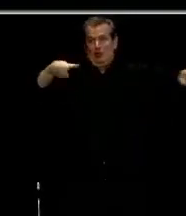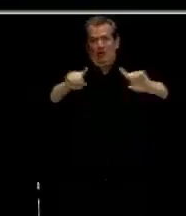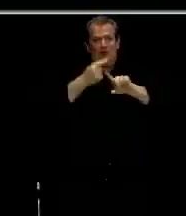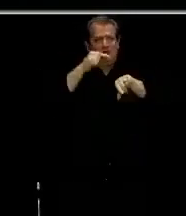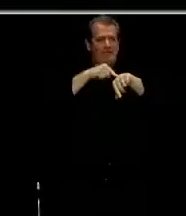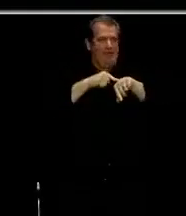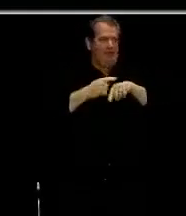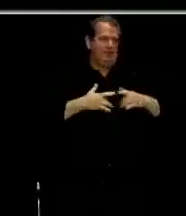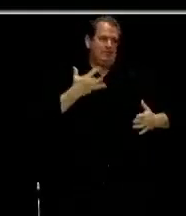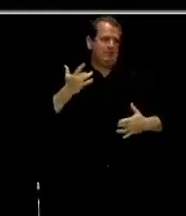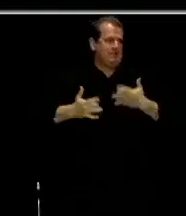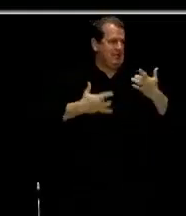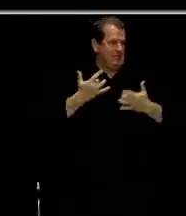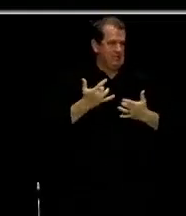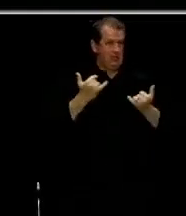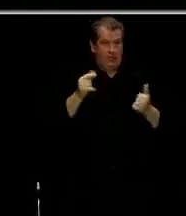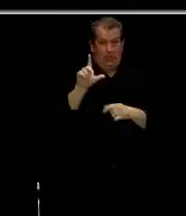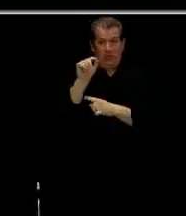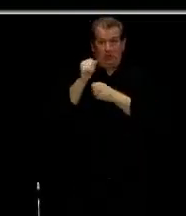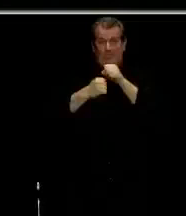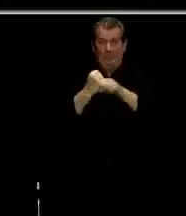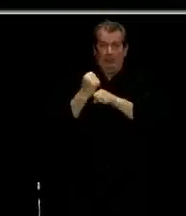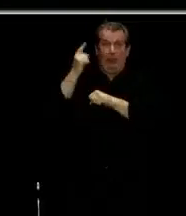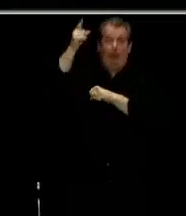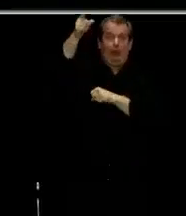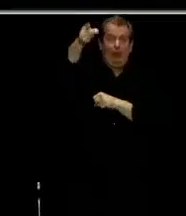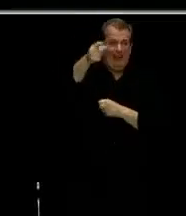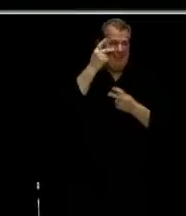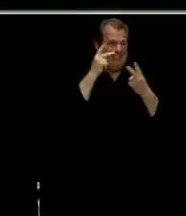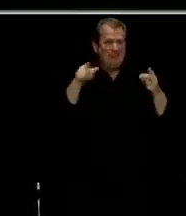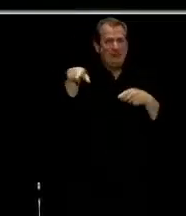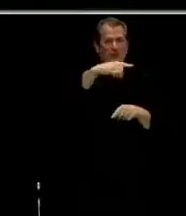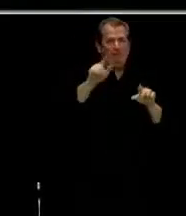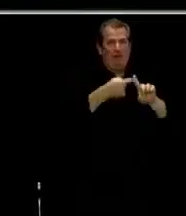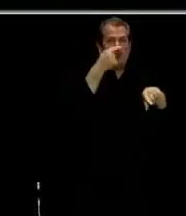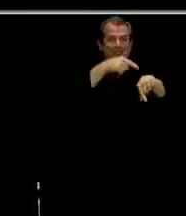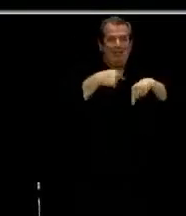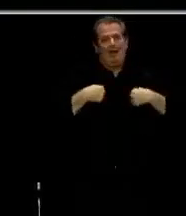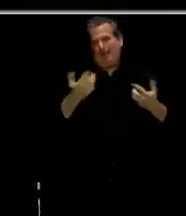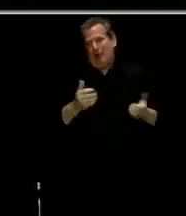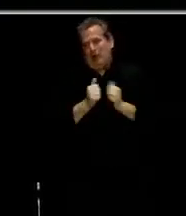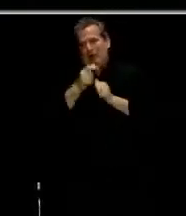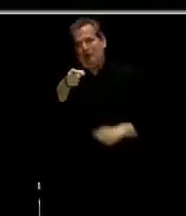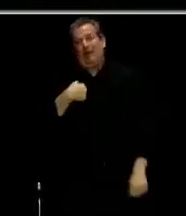here, and I expect to see you 20 years from now when I'm really old. And